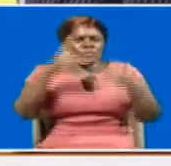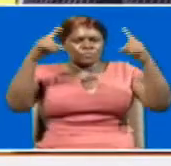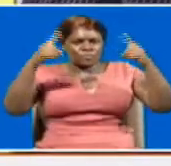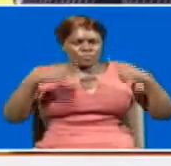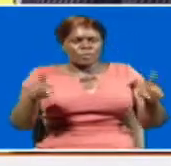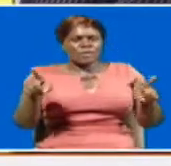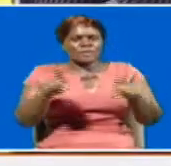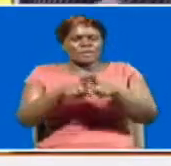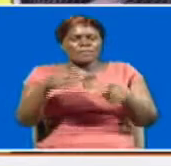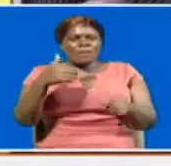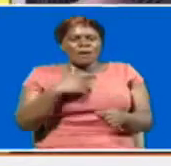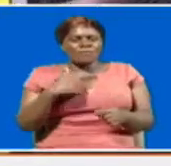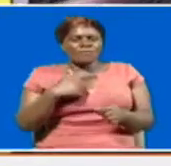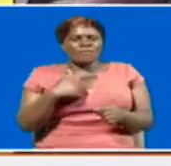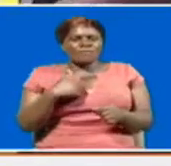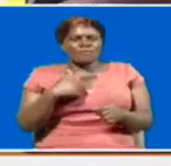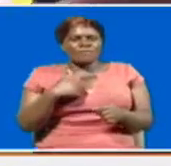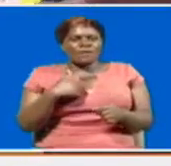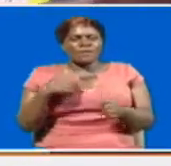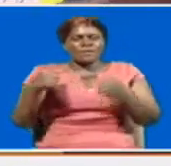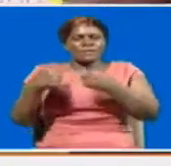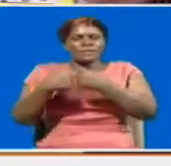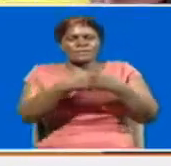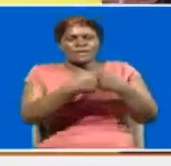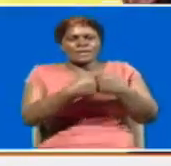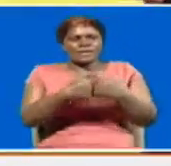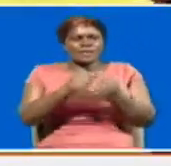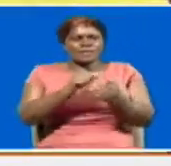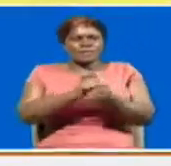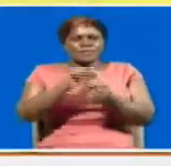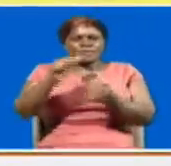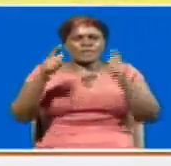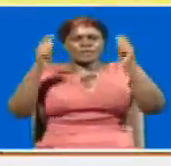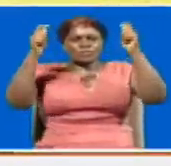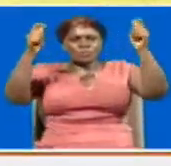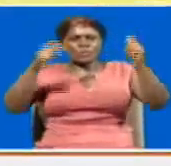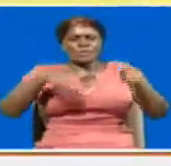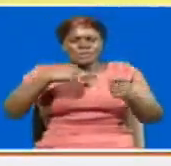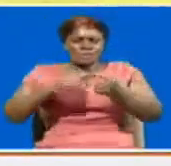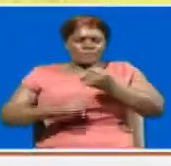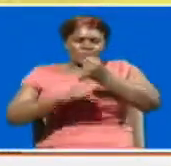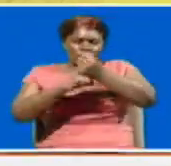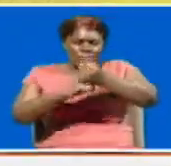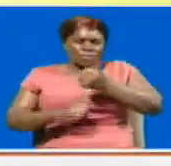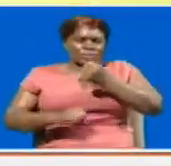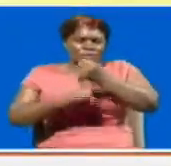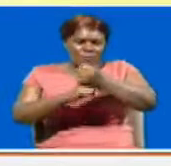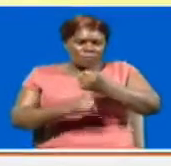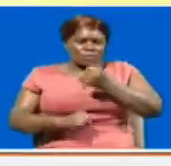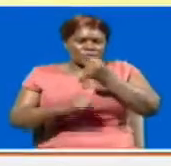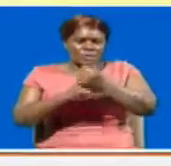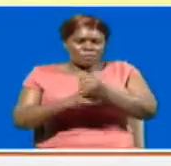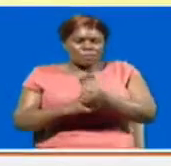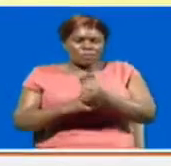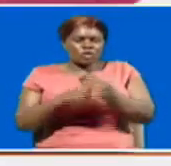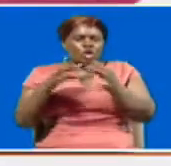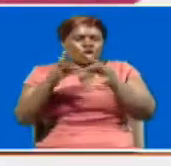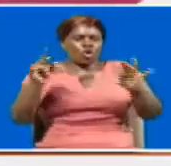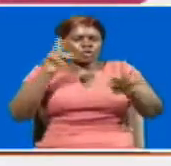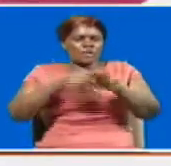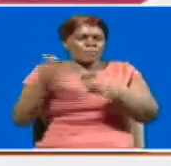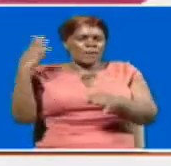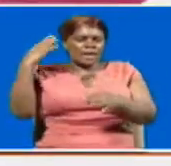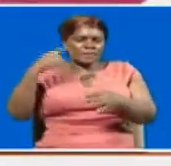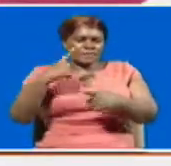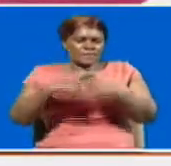and also we'll be challenging for the 15th trophy. We've been supporting this sponsorship for quite some time. Last year